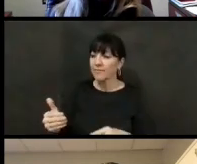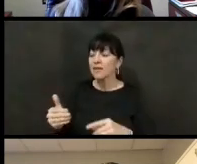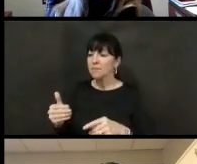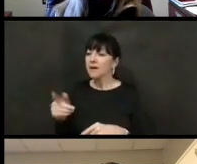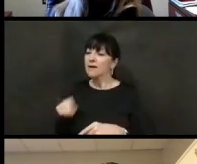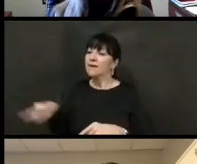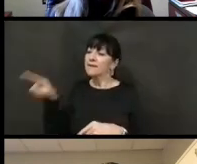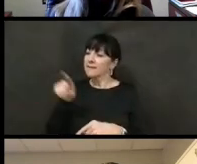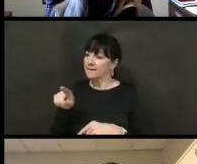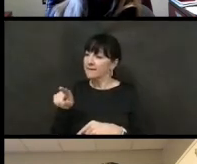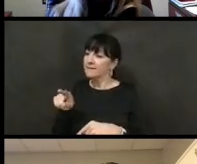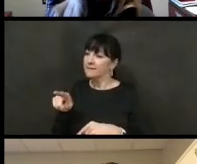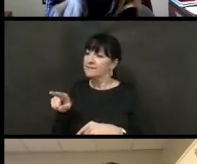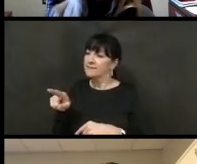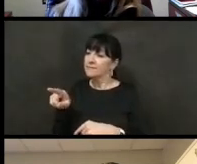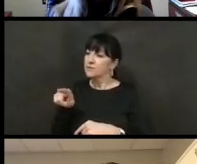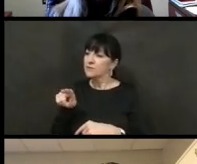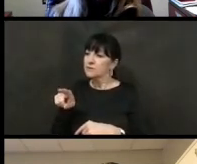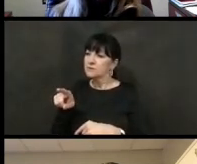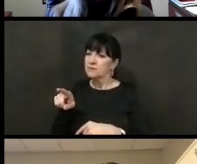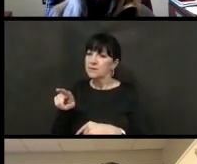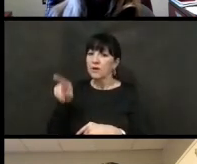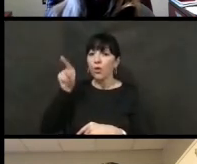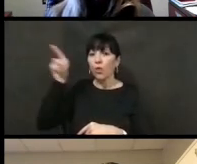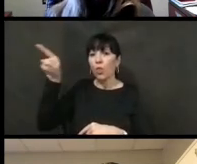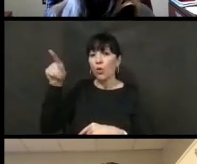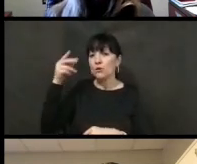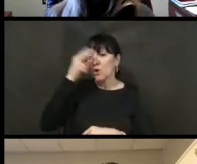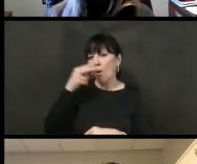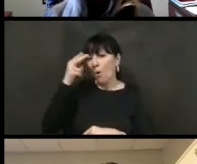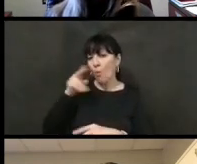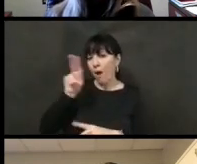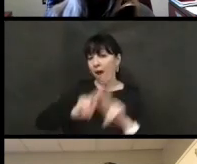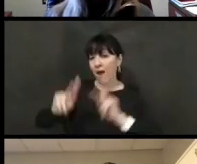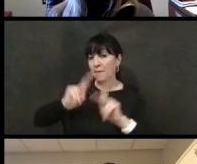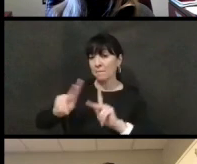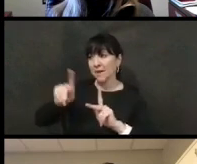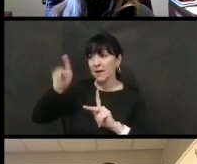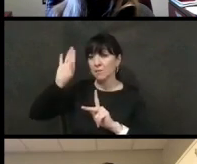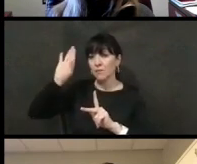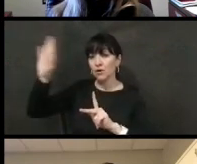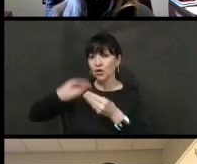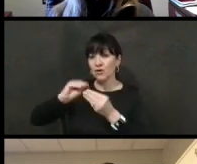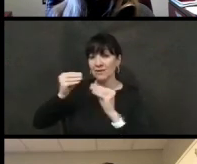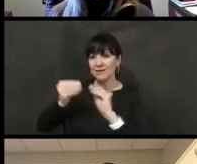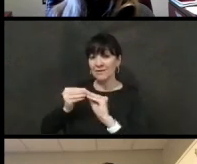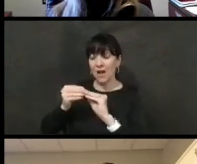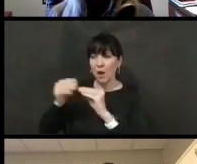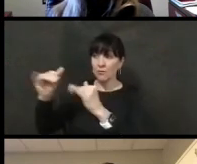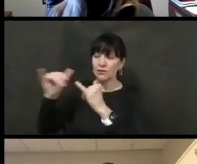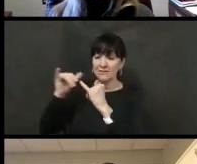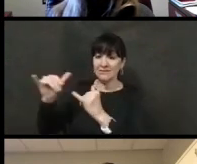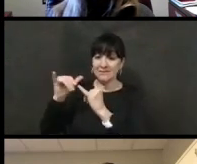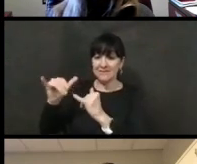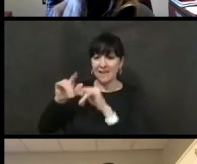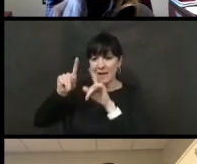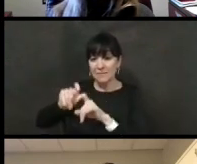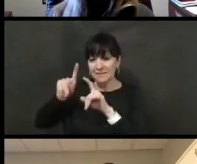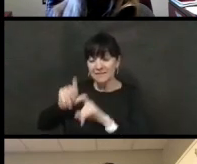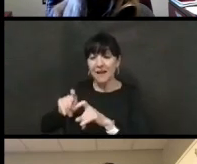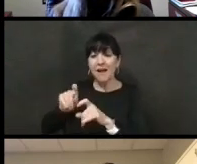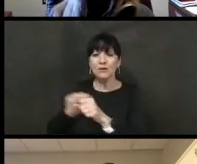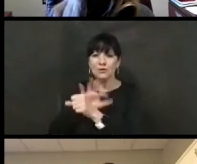in Hawaii, and their numbers have been trending a little lower. But to the listening audience, both our elected level at our county, to